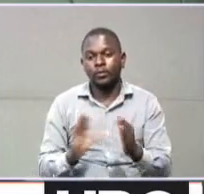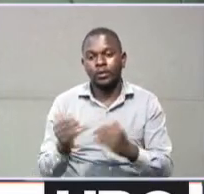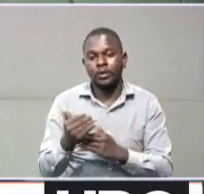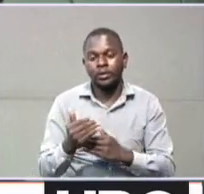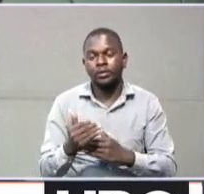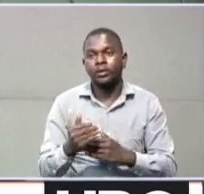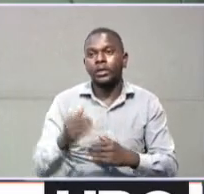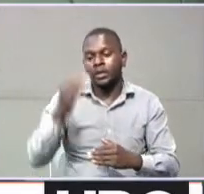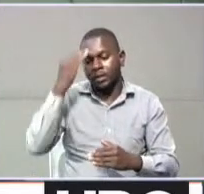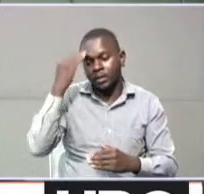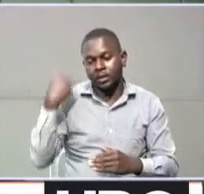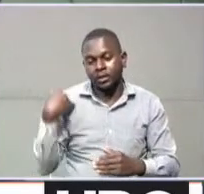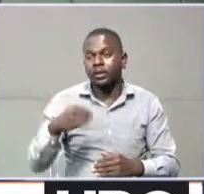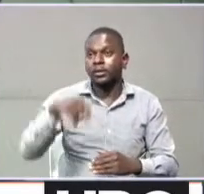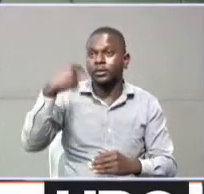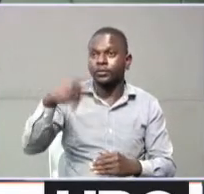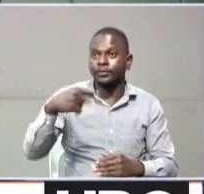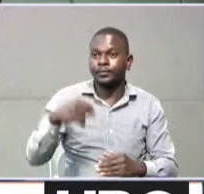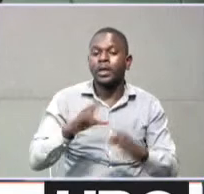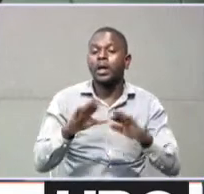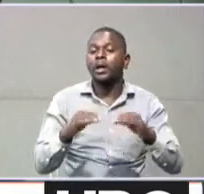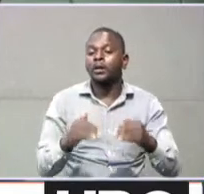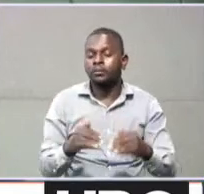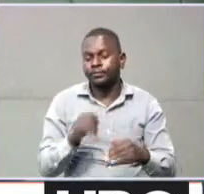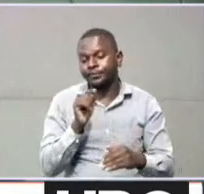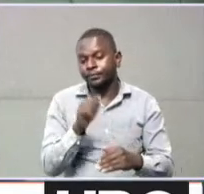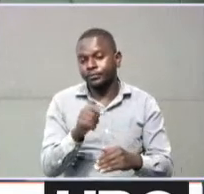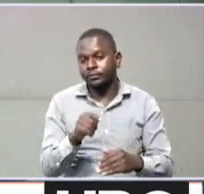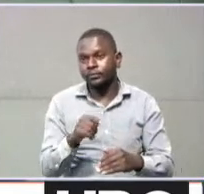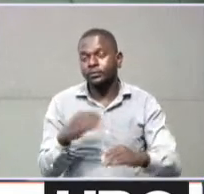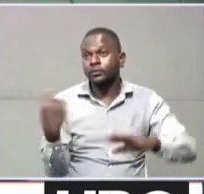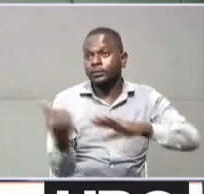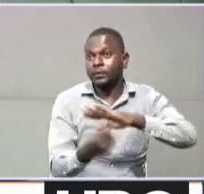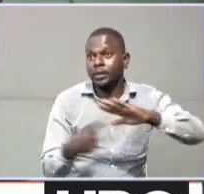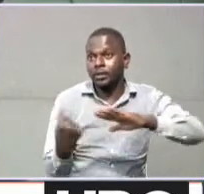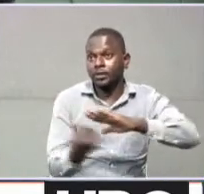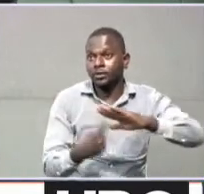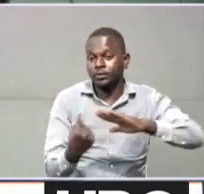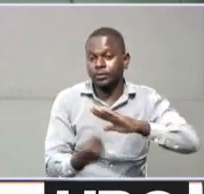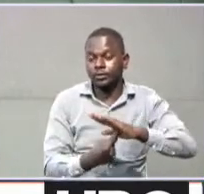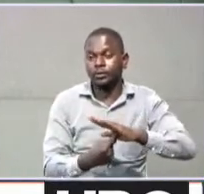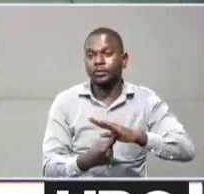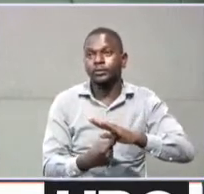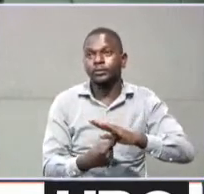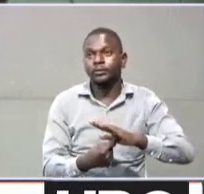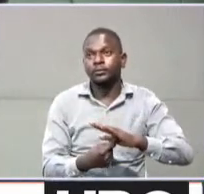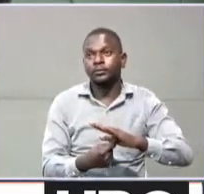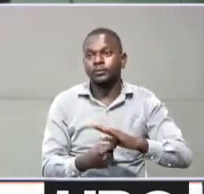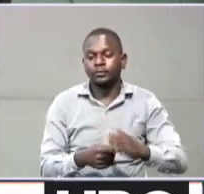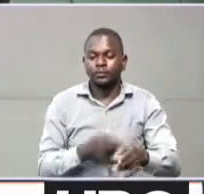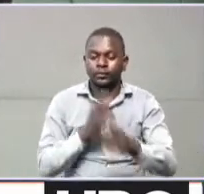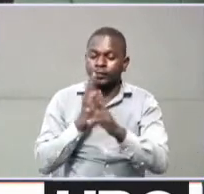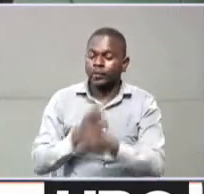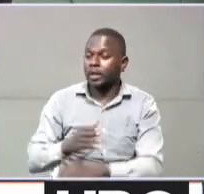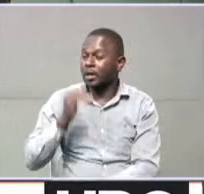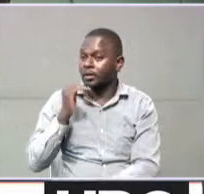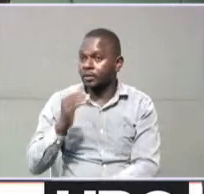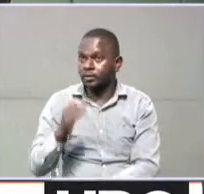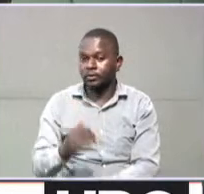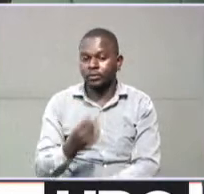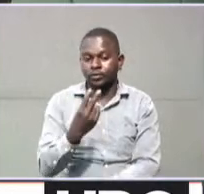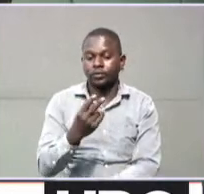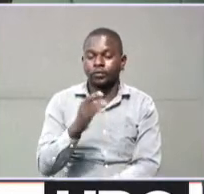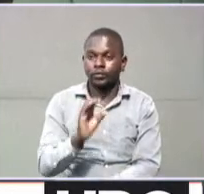the pet headquarters how did we come to this kind of a situation right honorable speaker on the